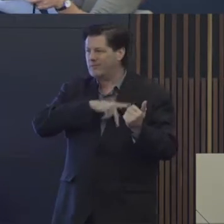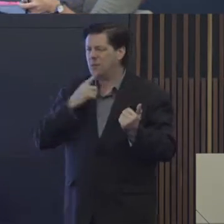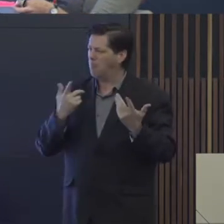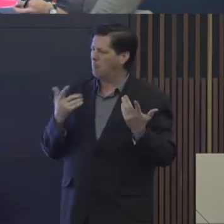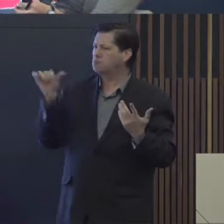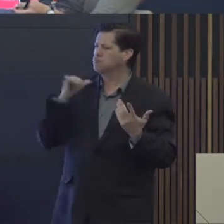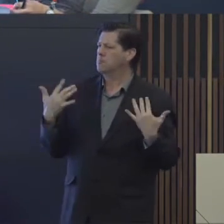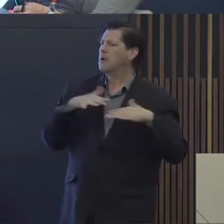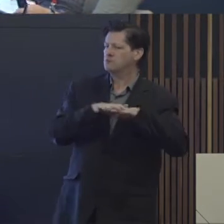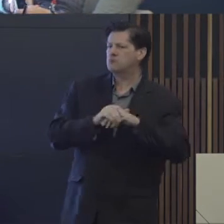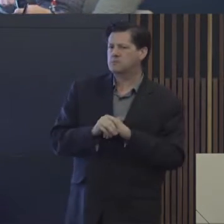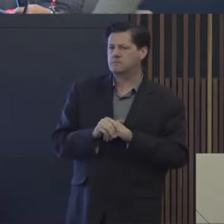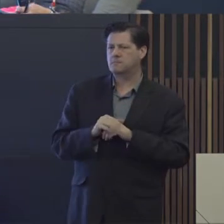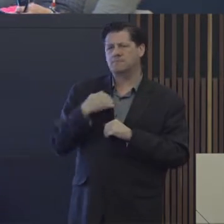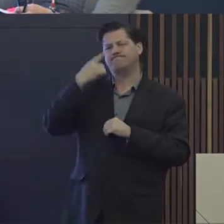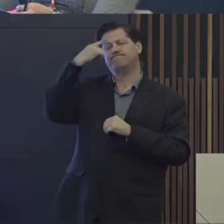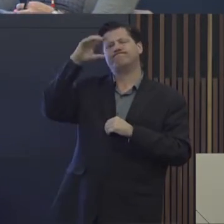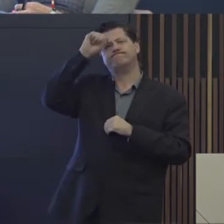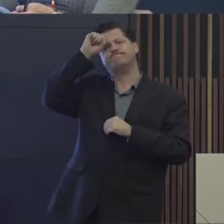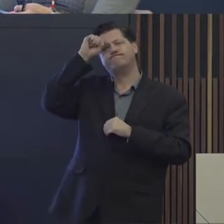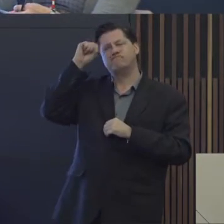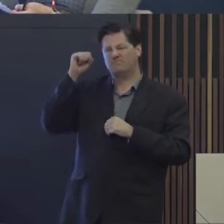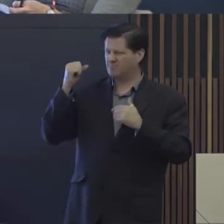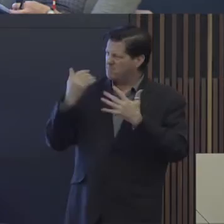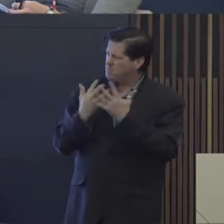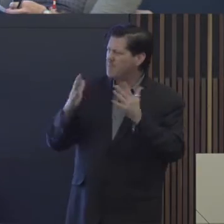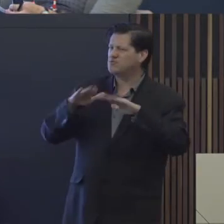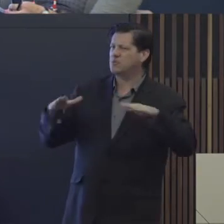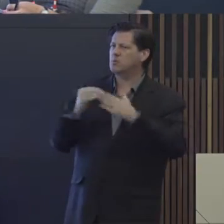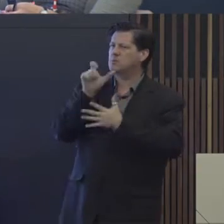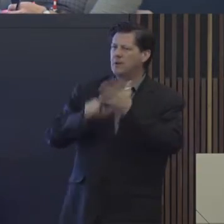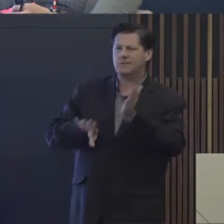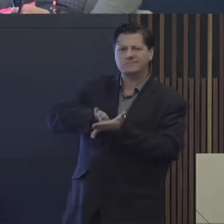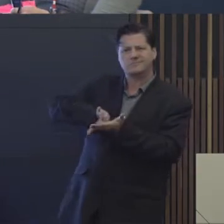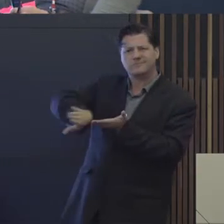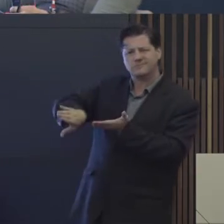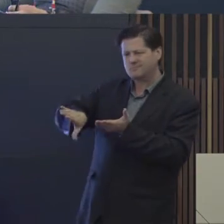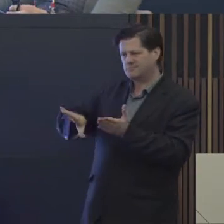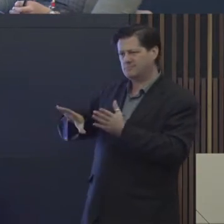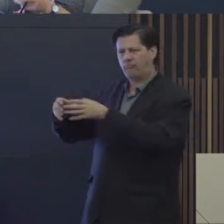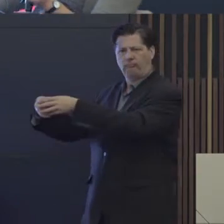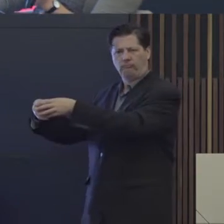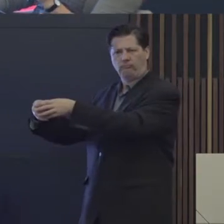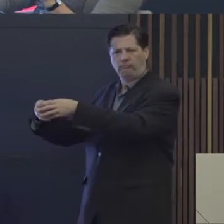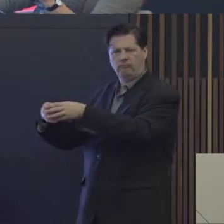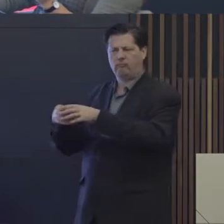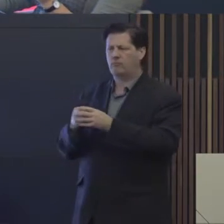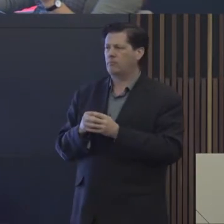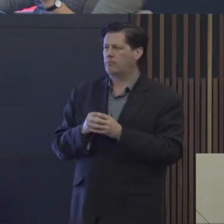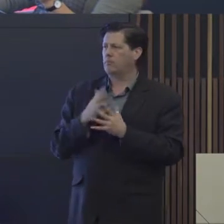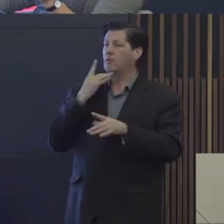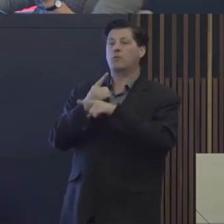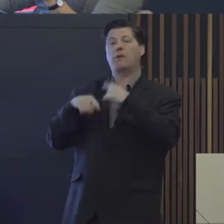mean, I was reminded of just how often children with disabilities were not in school, in that where Rosie Crosley talked about going into